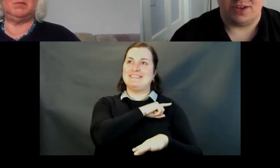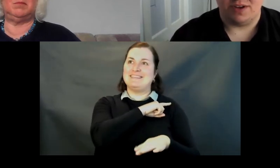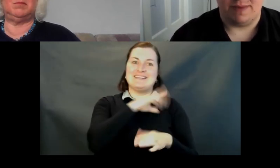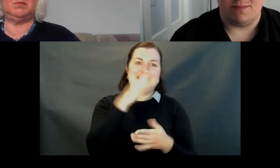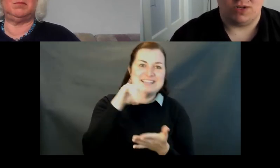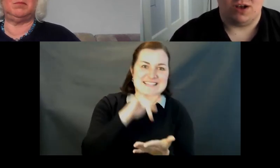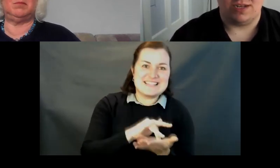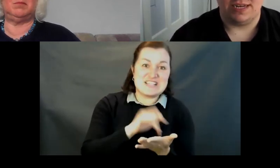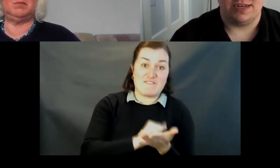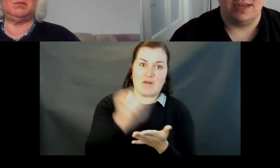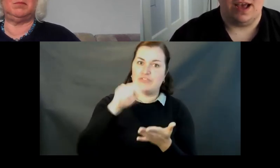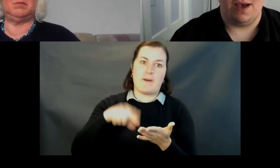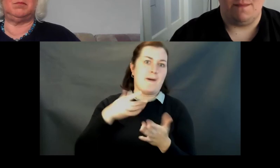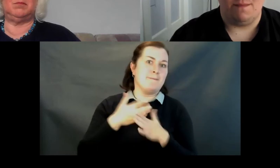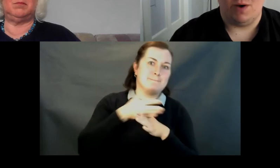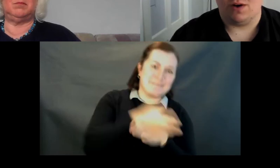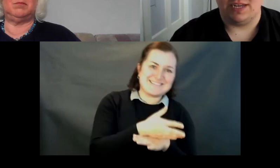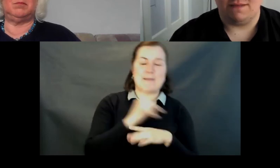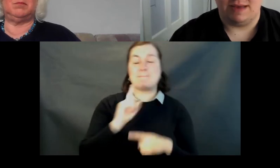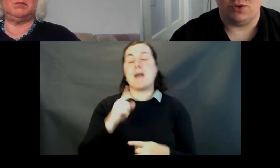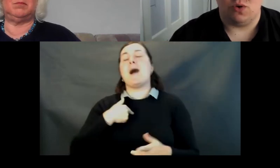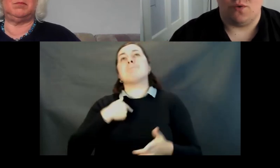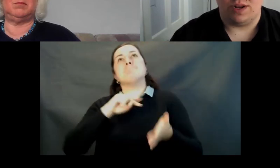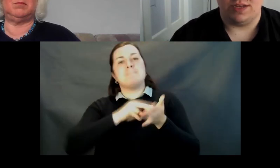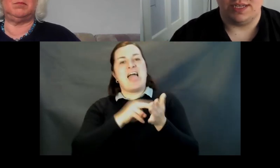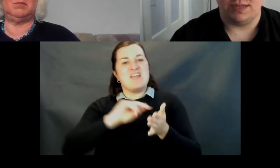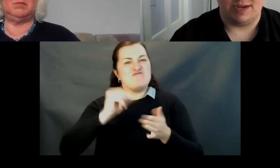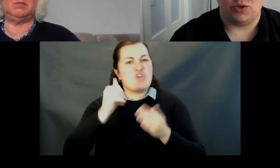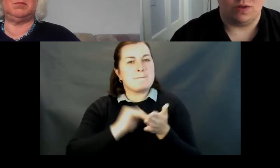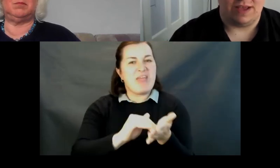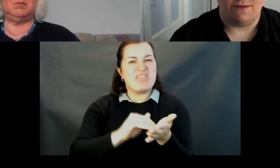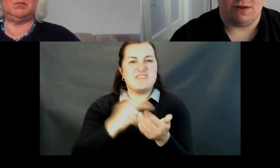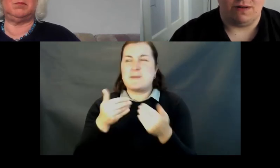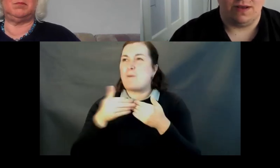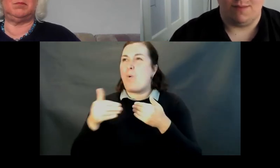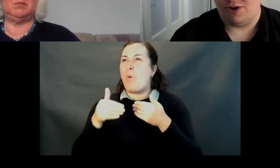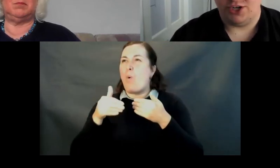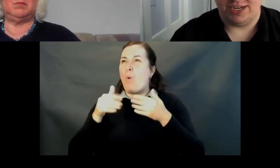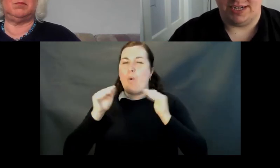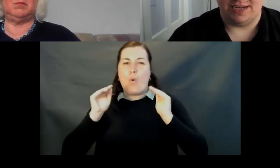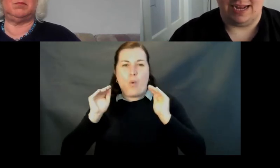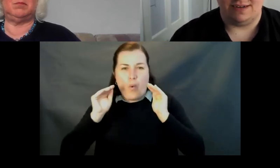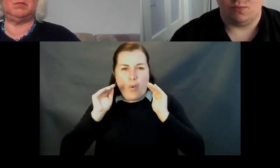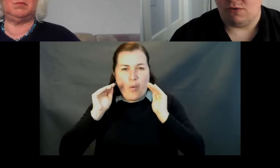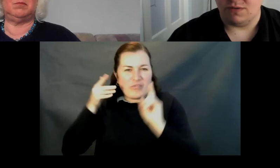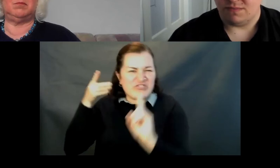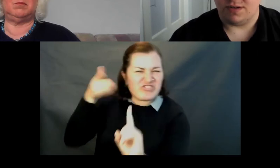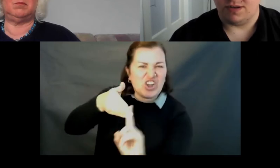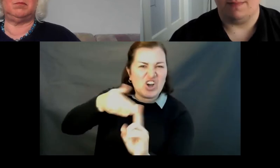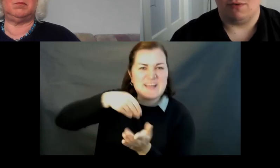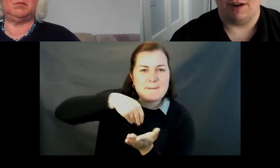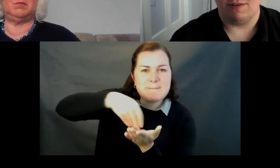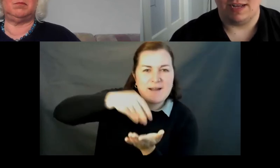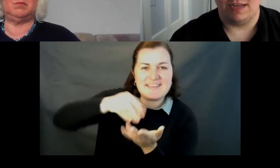we're going to be doing a bit more targeted marketing for them sort of audiences, to make sure that they feel appreciated and